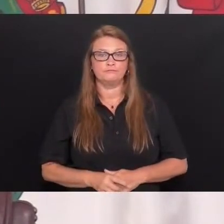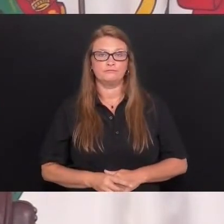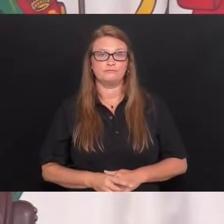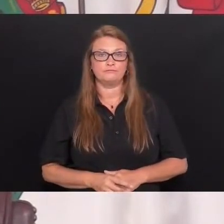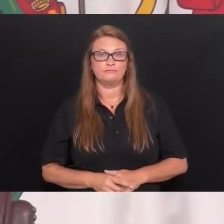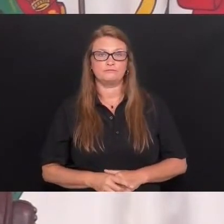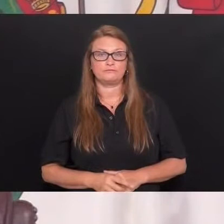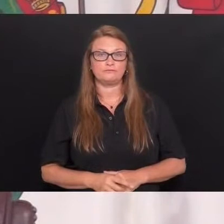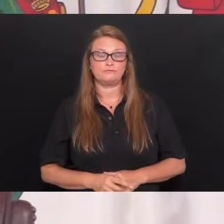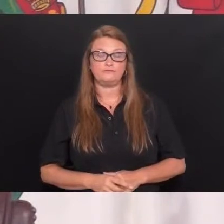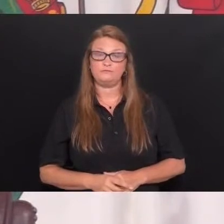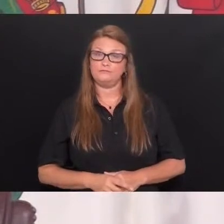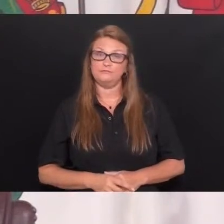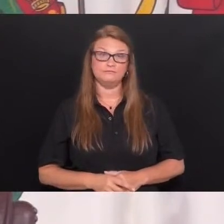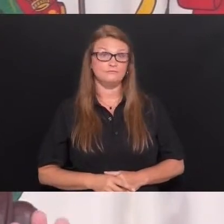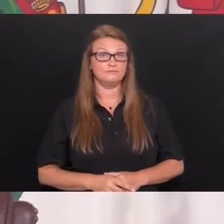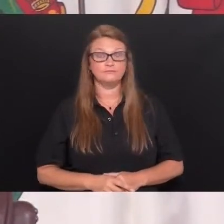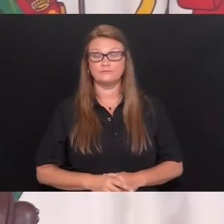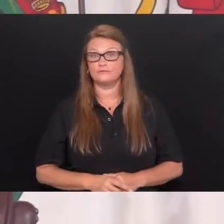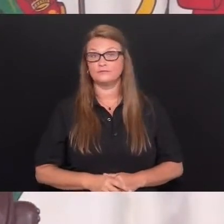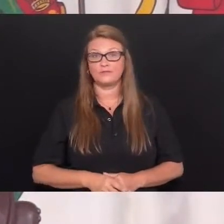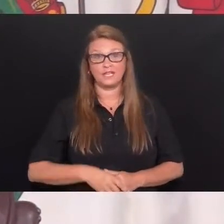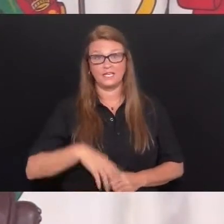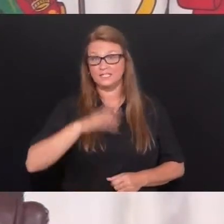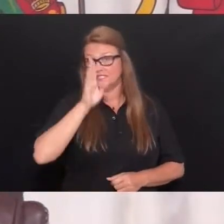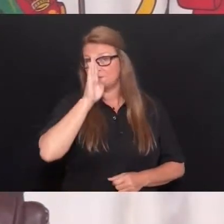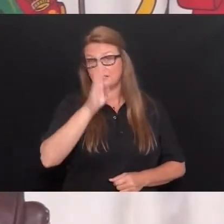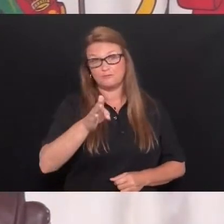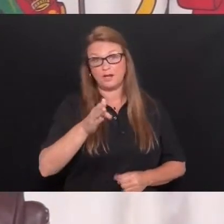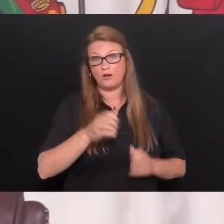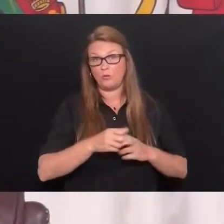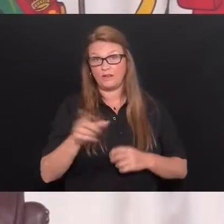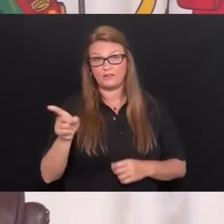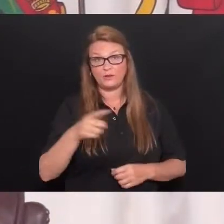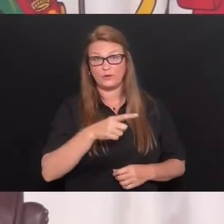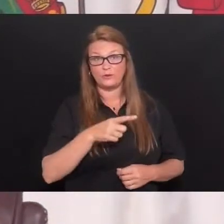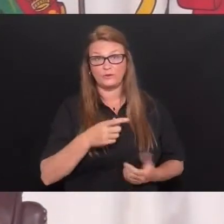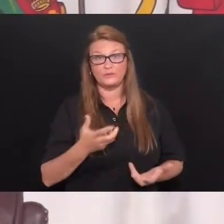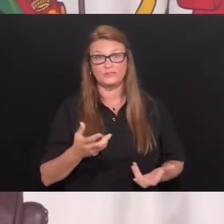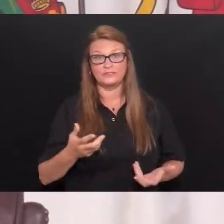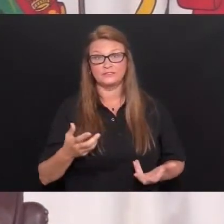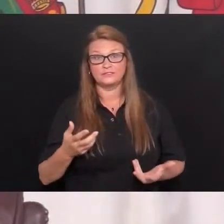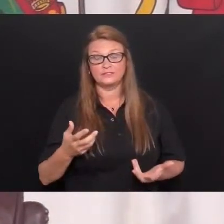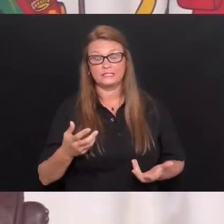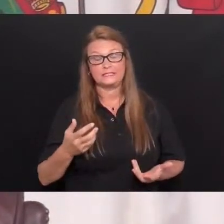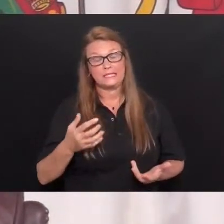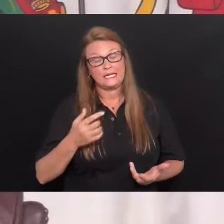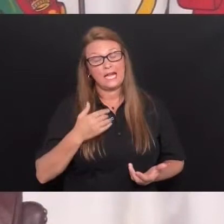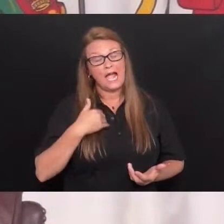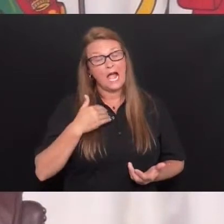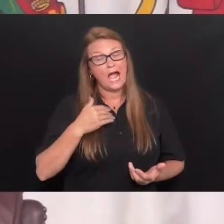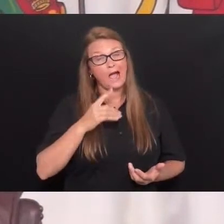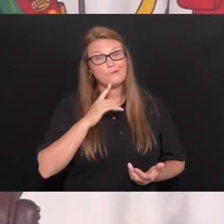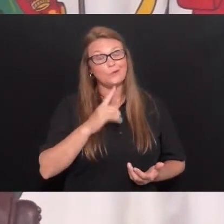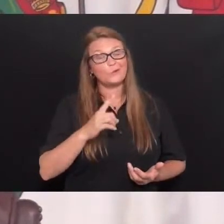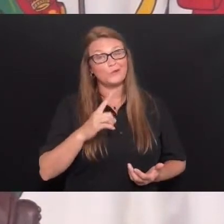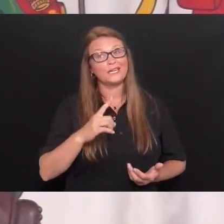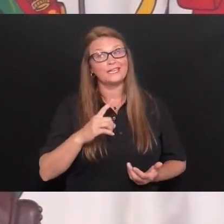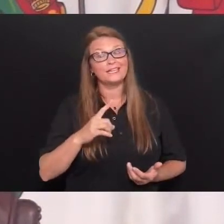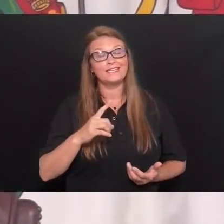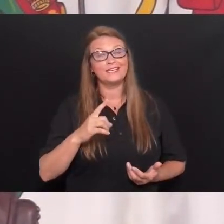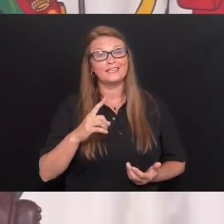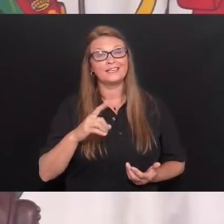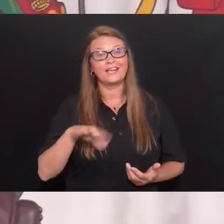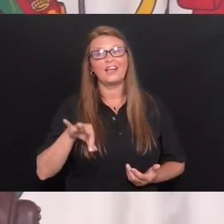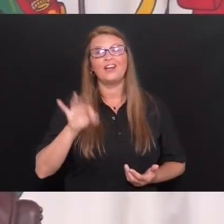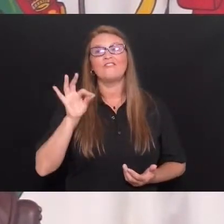To tell it like it is, and just to be blunt and truthful, because see, I'm always hung up on that. You know, I've challenged people all the time, find